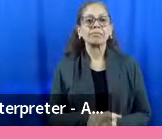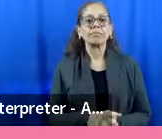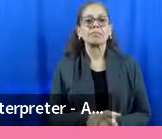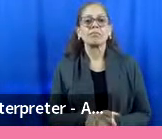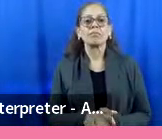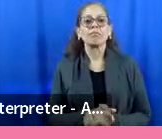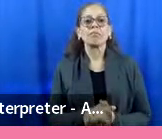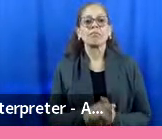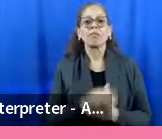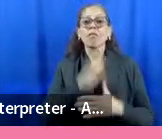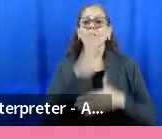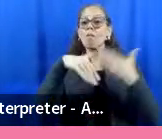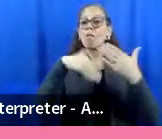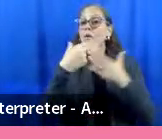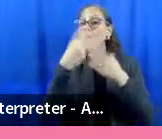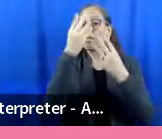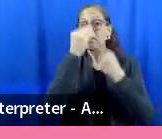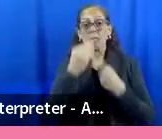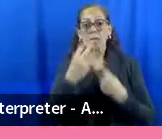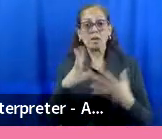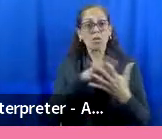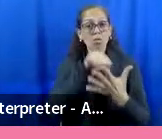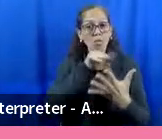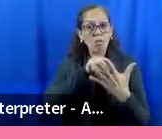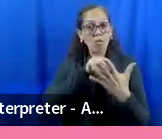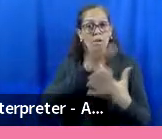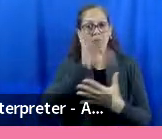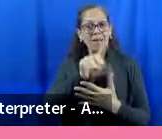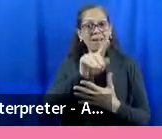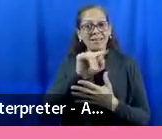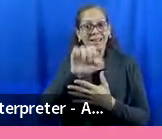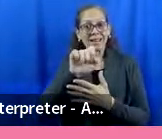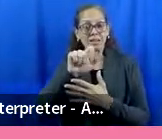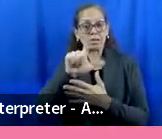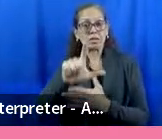Get all the details and learn more about the data tool at